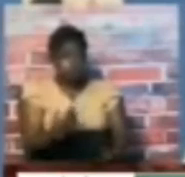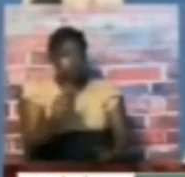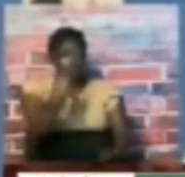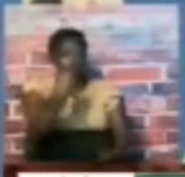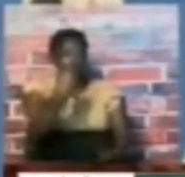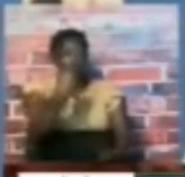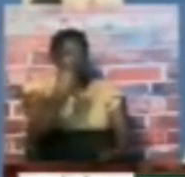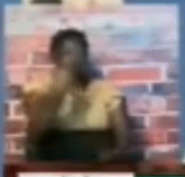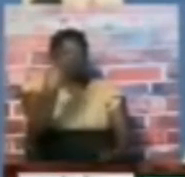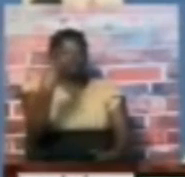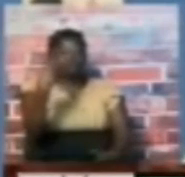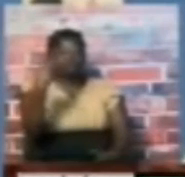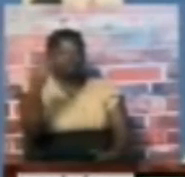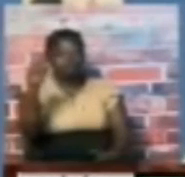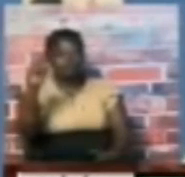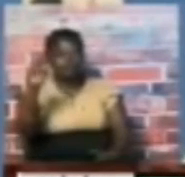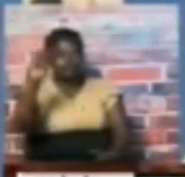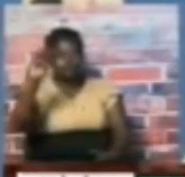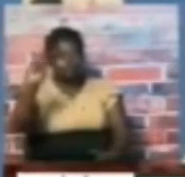200 milligrams,